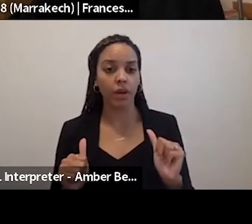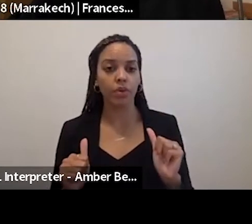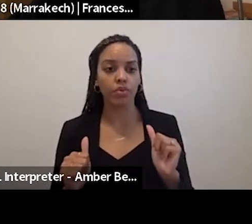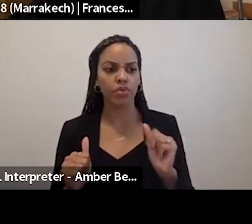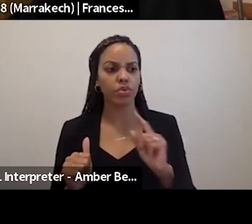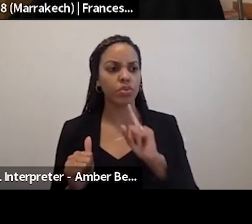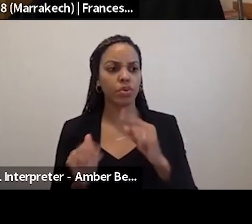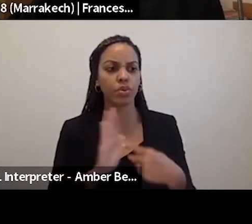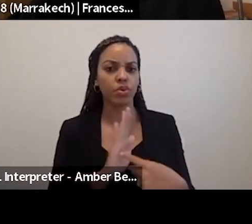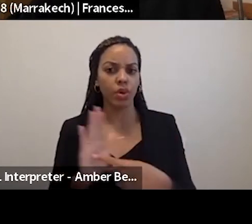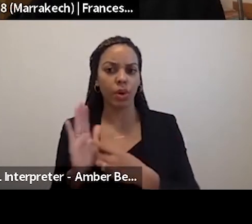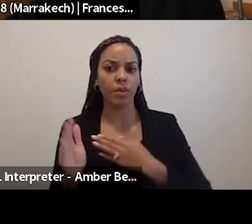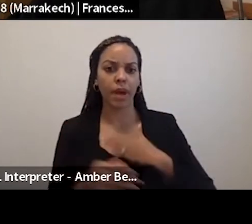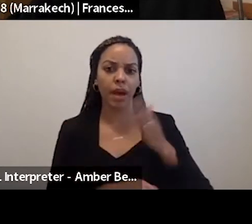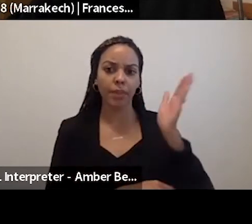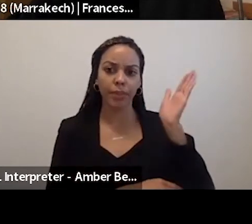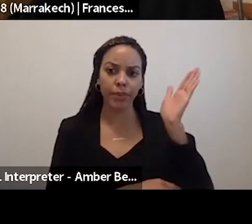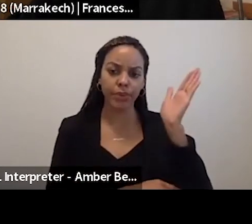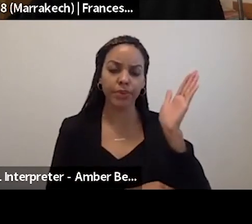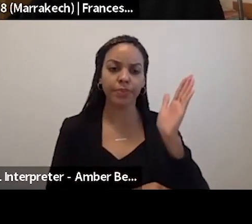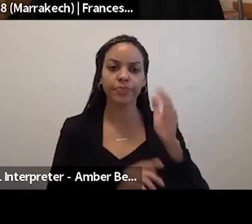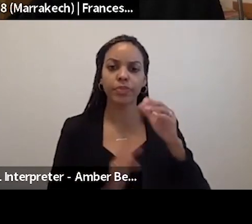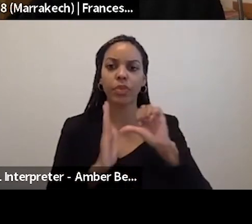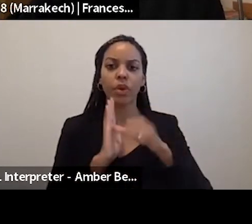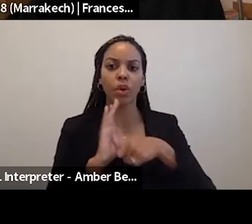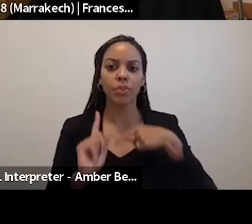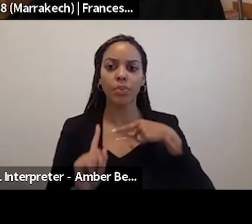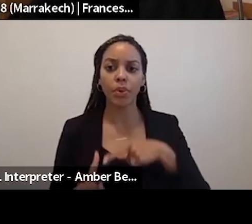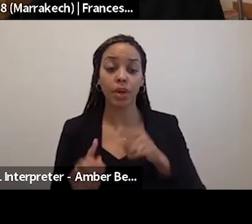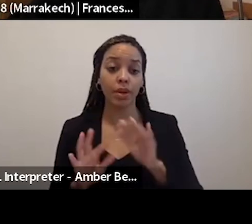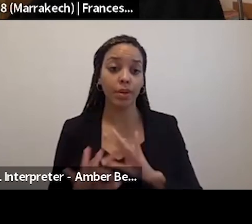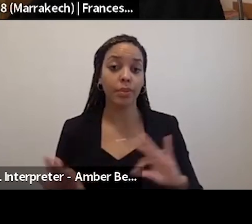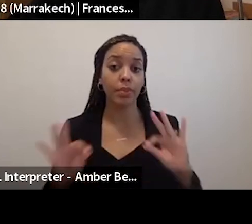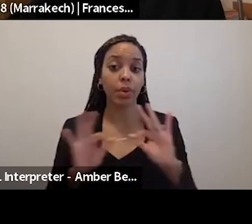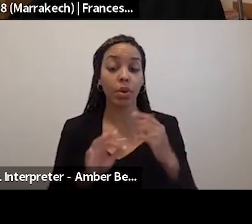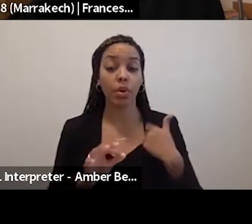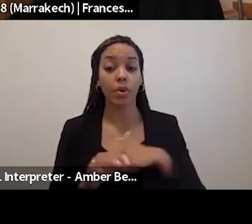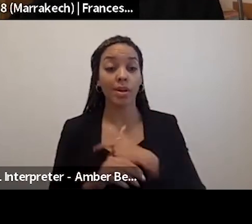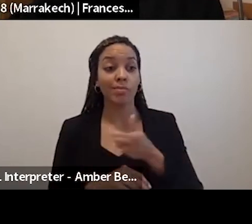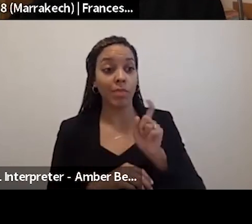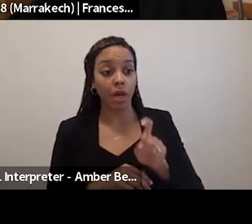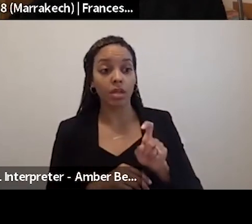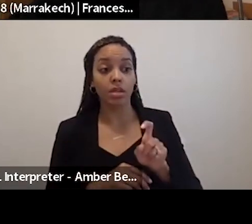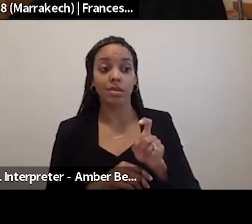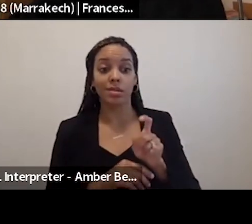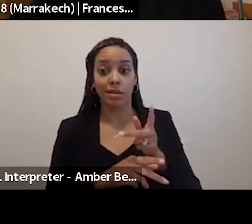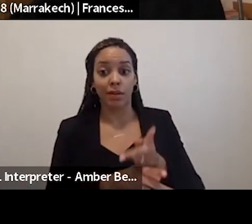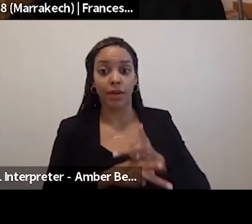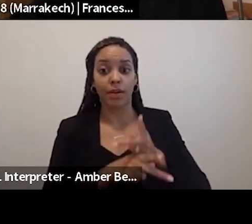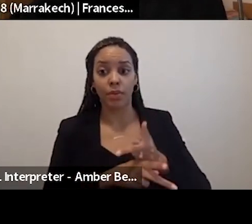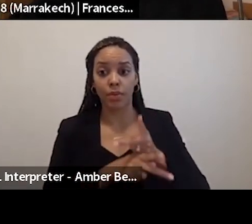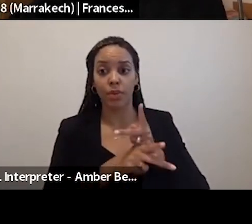in my presentation is that we have to be, and we have trying to be extremely careful in